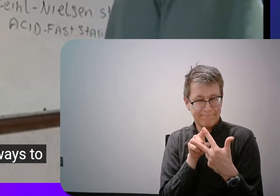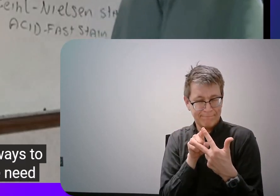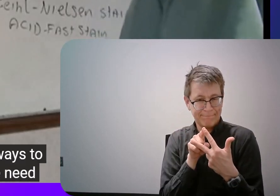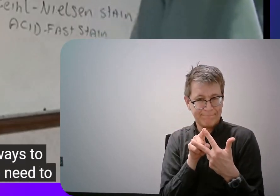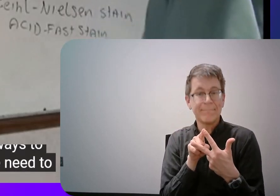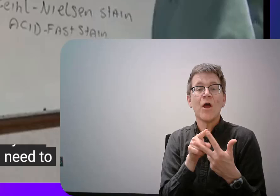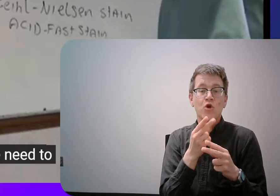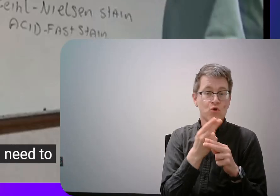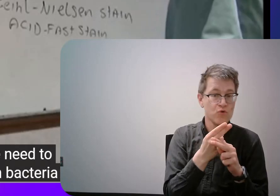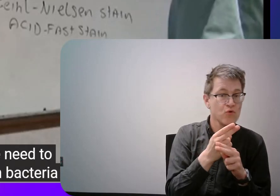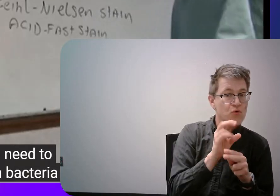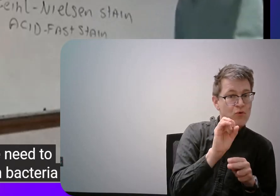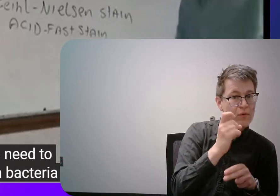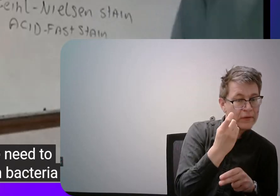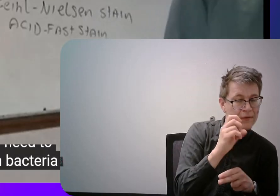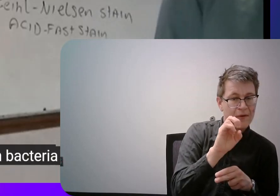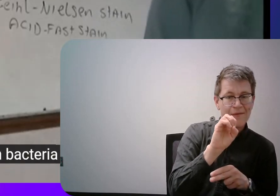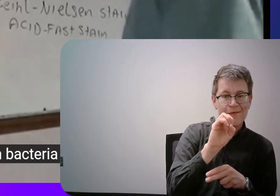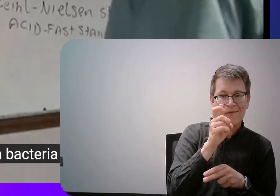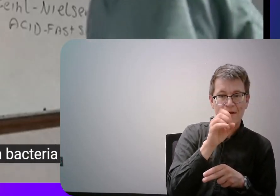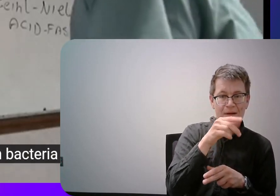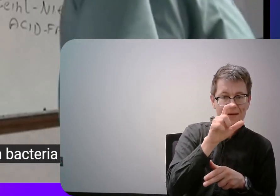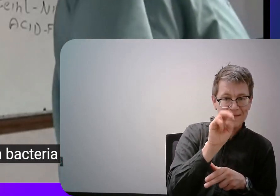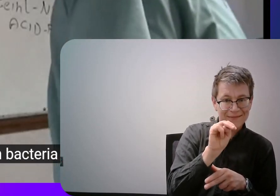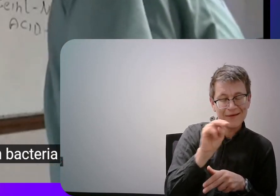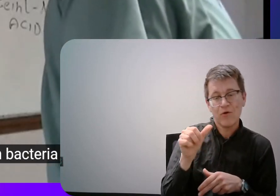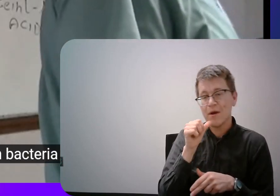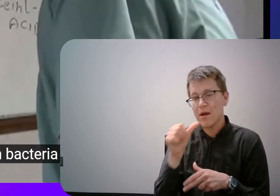And now we need to know the difference between bacteria and a virus.